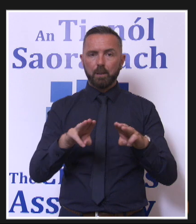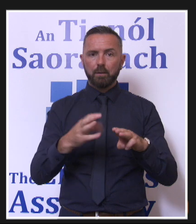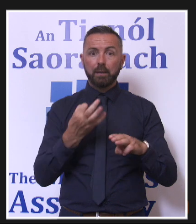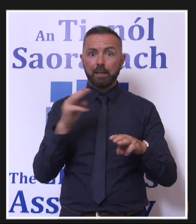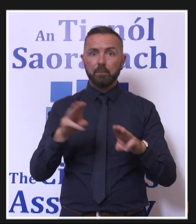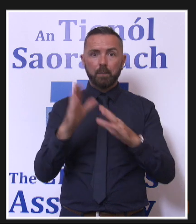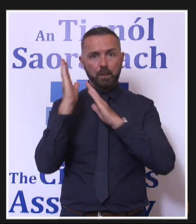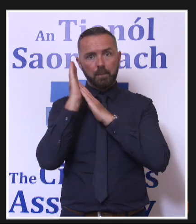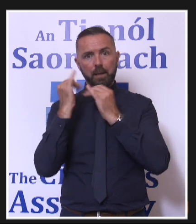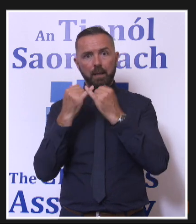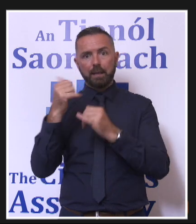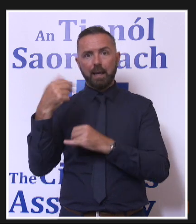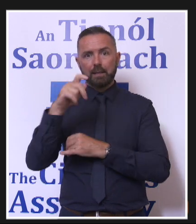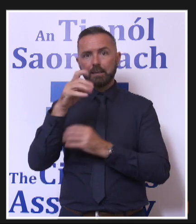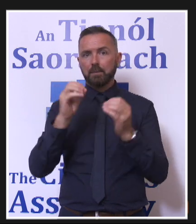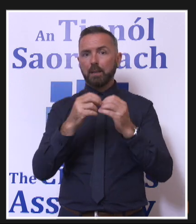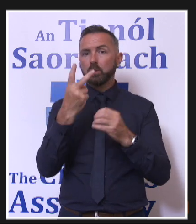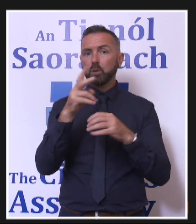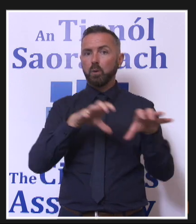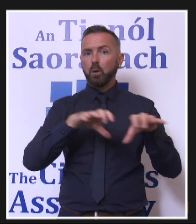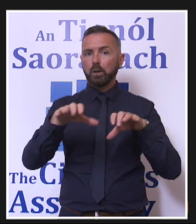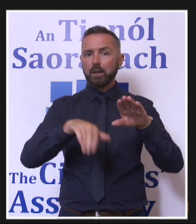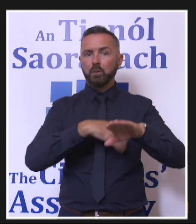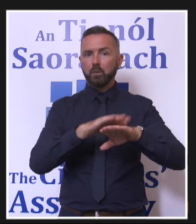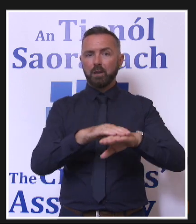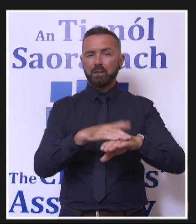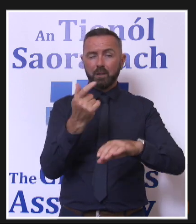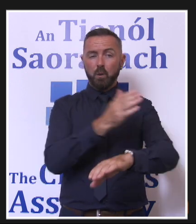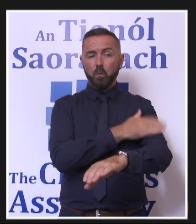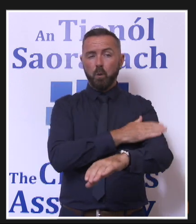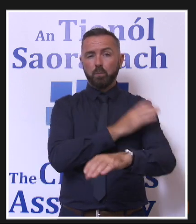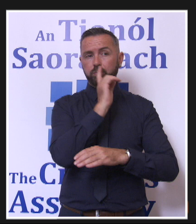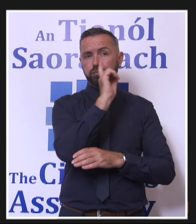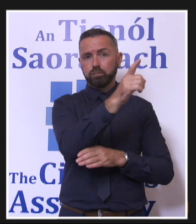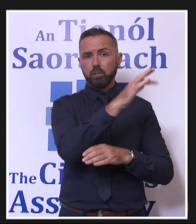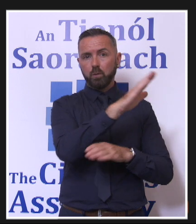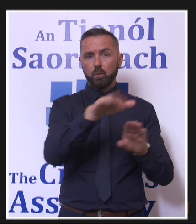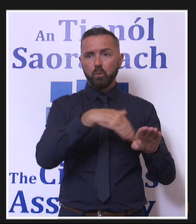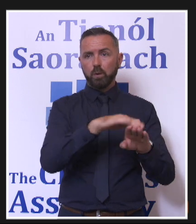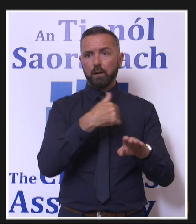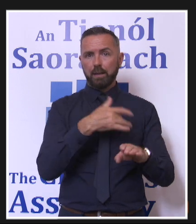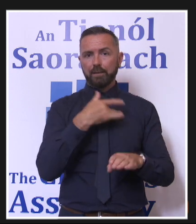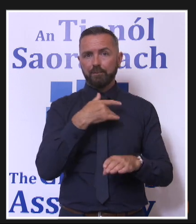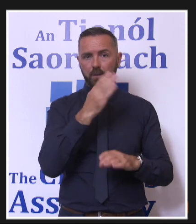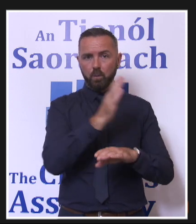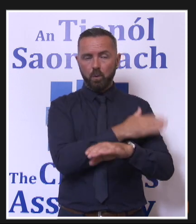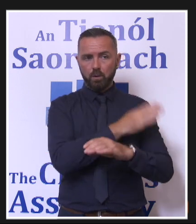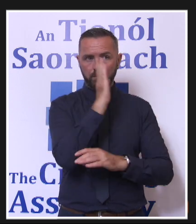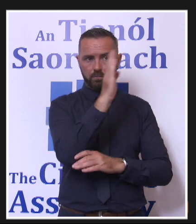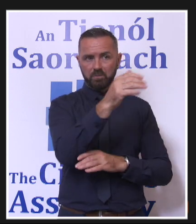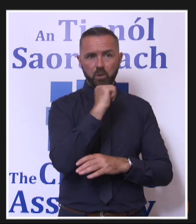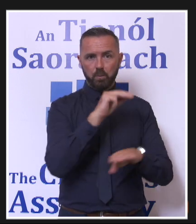said. 2 of those locations are within walking distance of where I live, and doesn't seem to be a